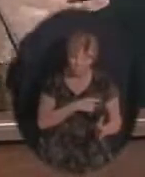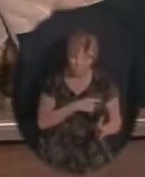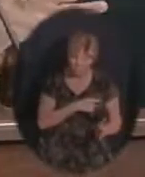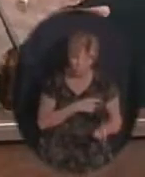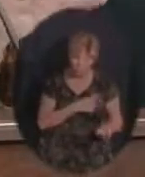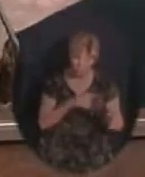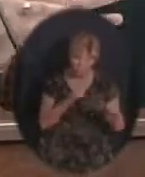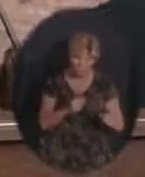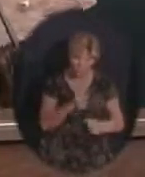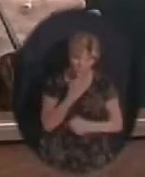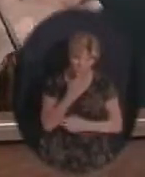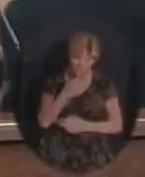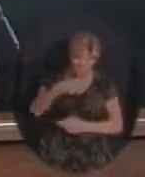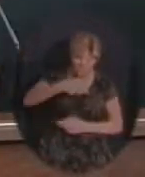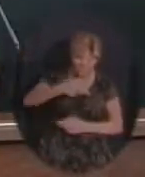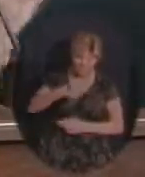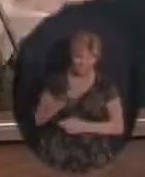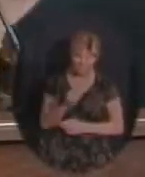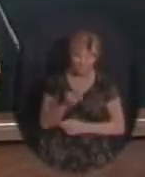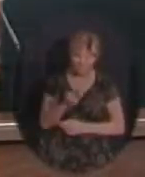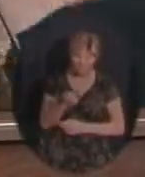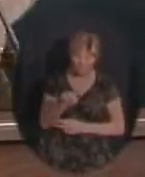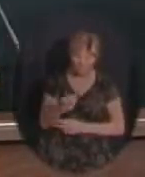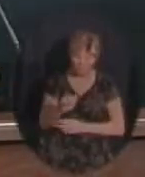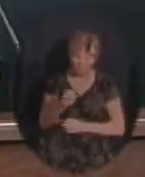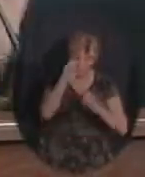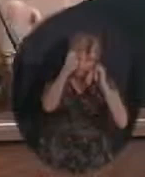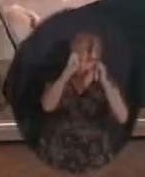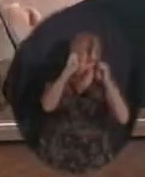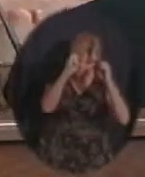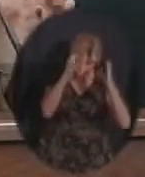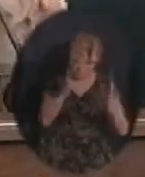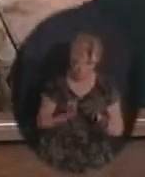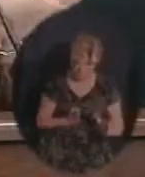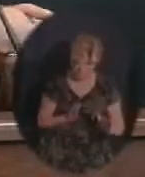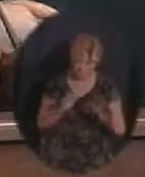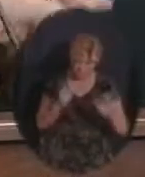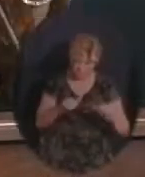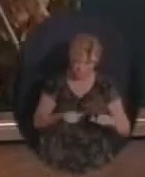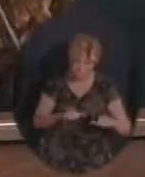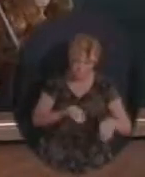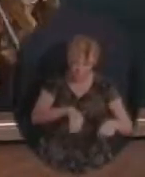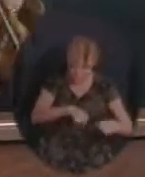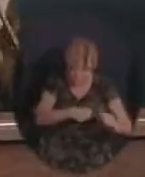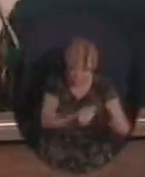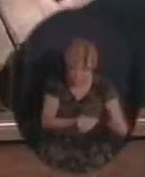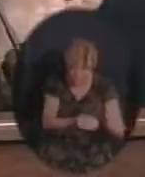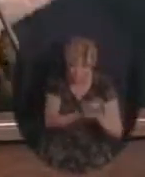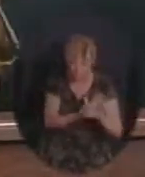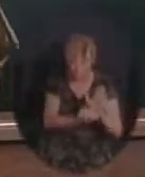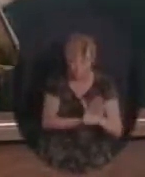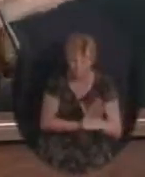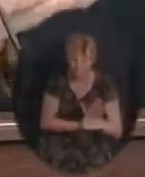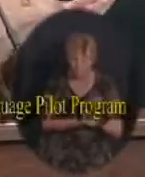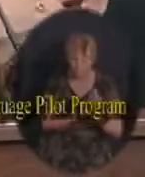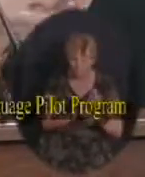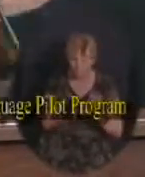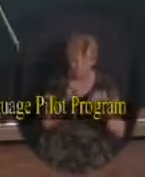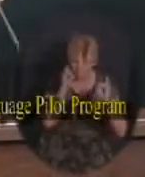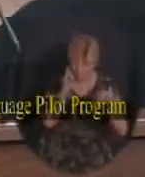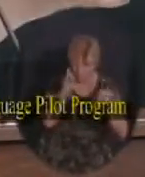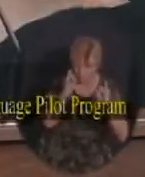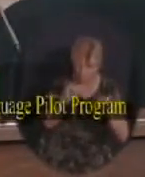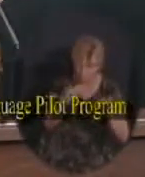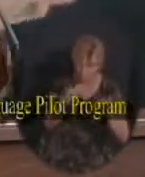So paraeducators are oftentimes delivering curriculum and direct instruction. They may not be responsible for designing that to meet the